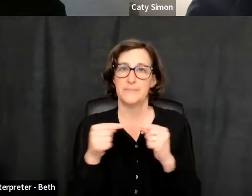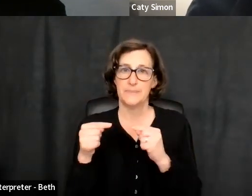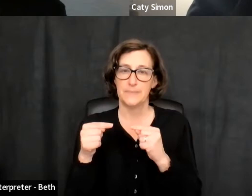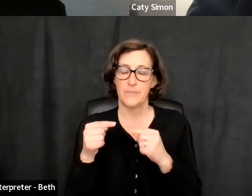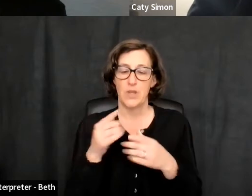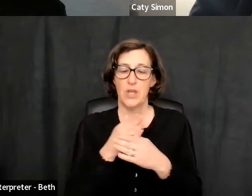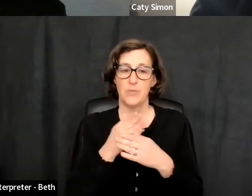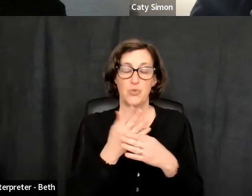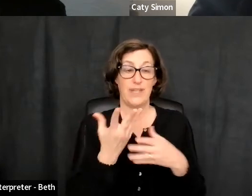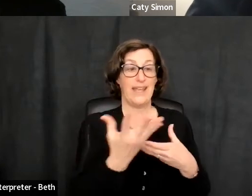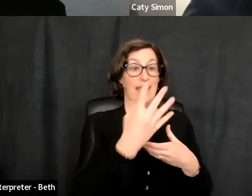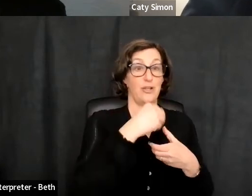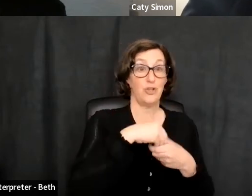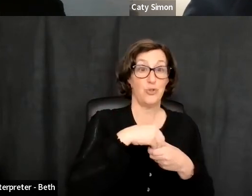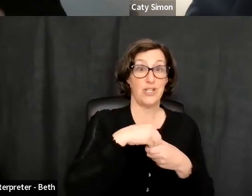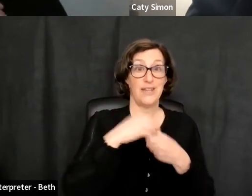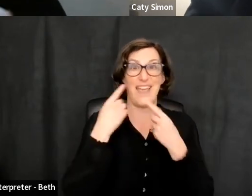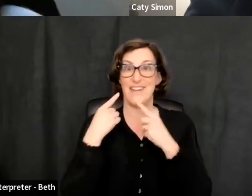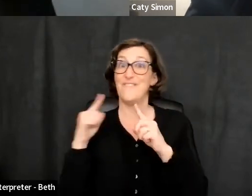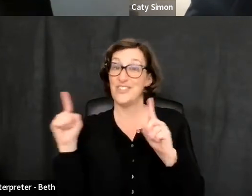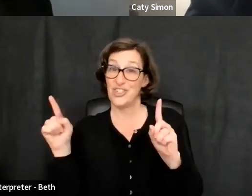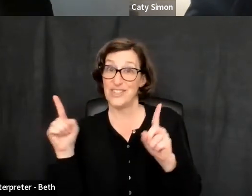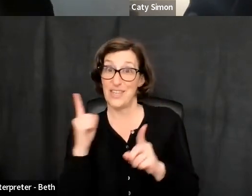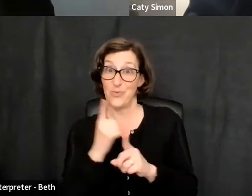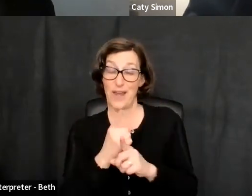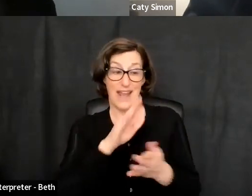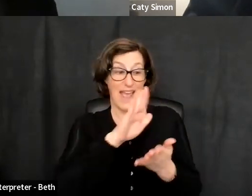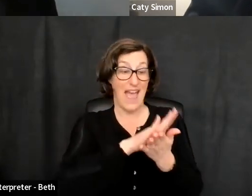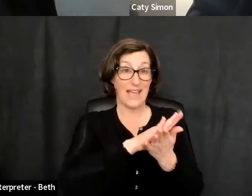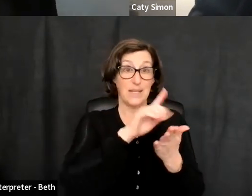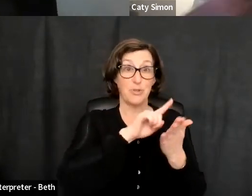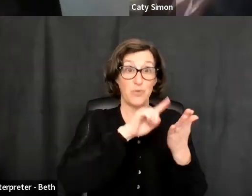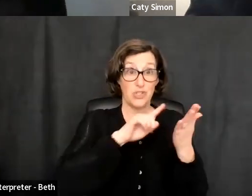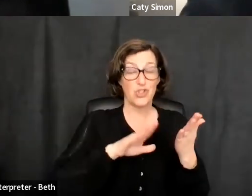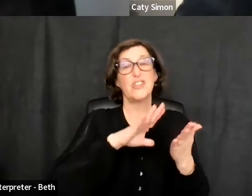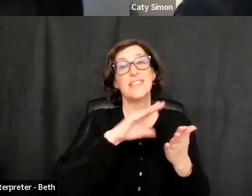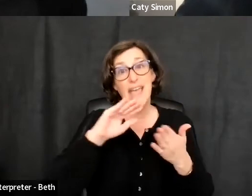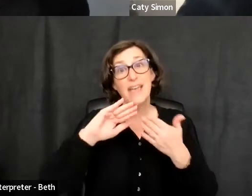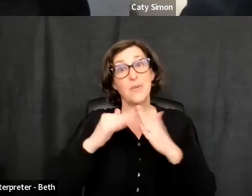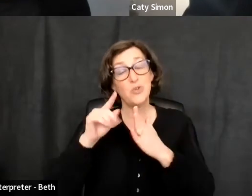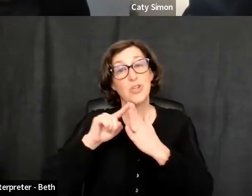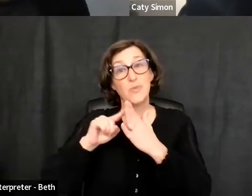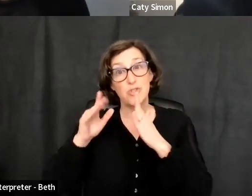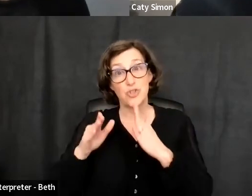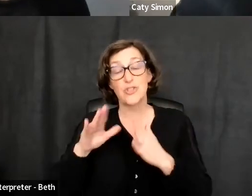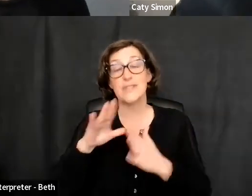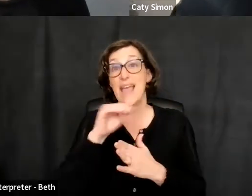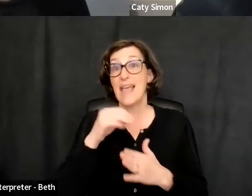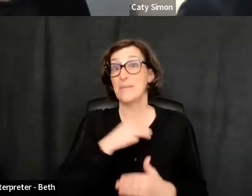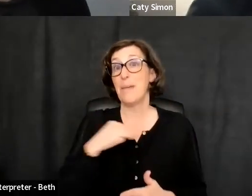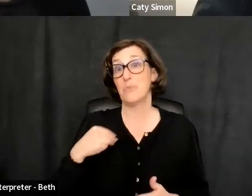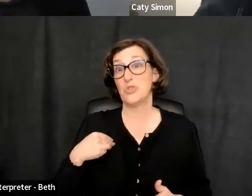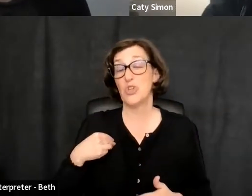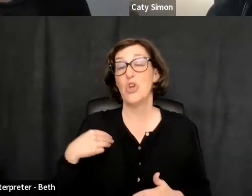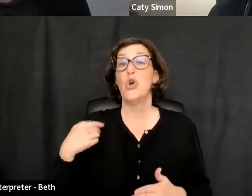between inclusion and efficiency, right? Like both between academic researchers and community researchers and among community members, right? Like we're attempting to do this